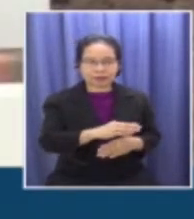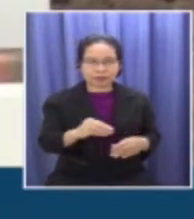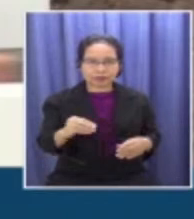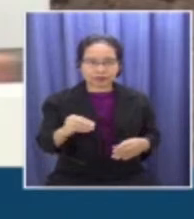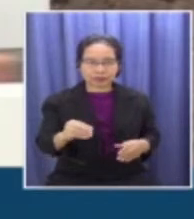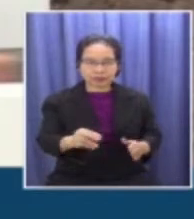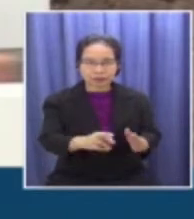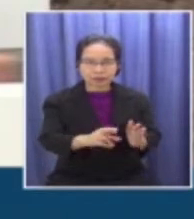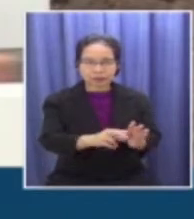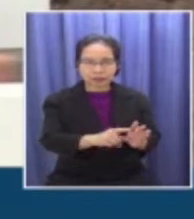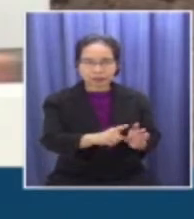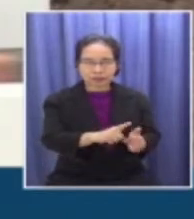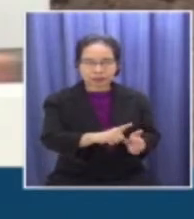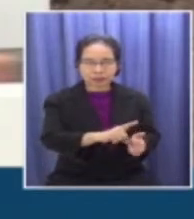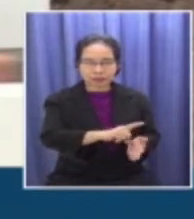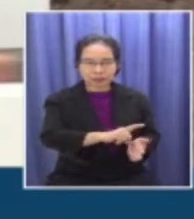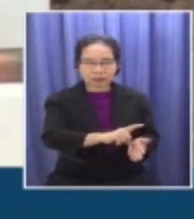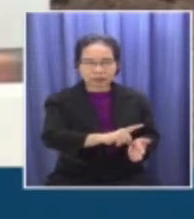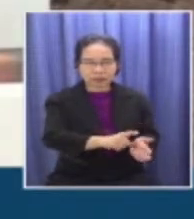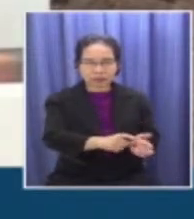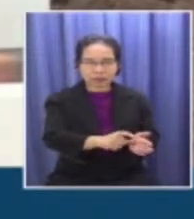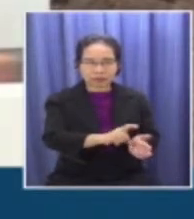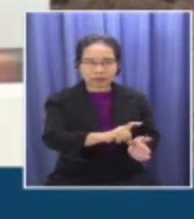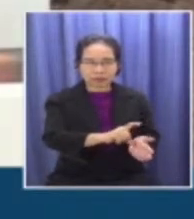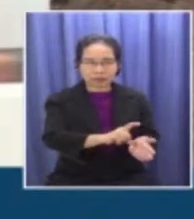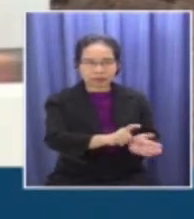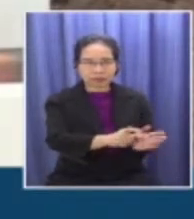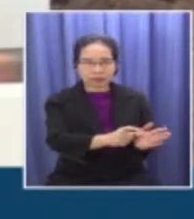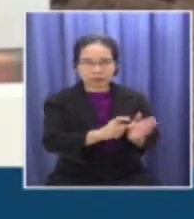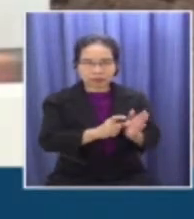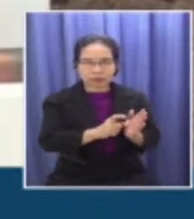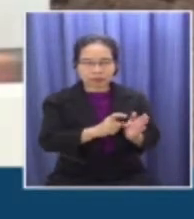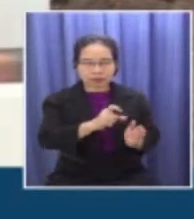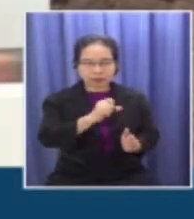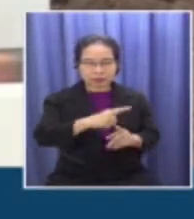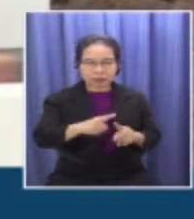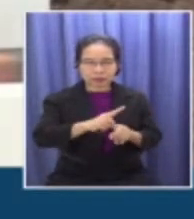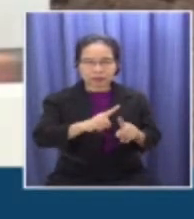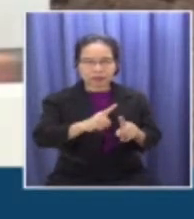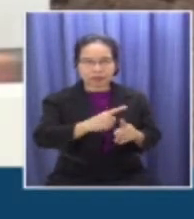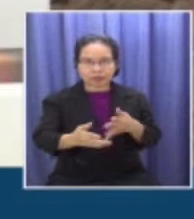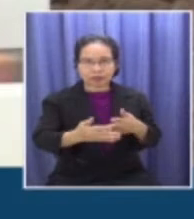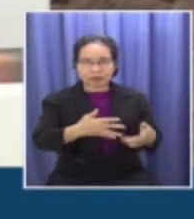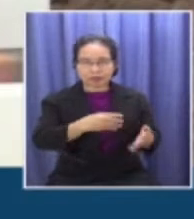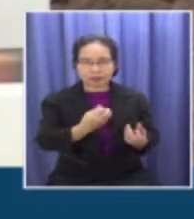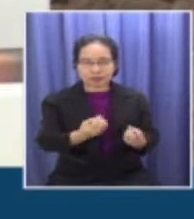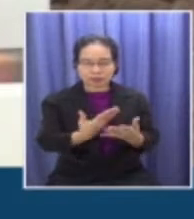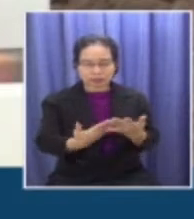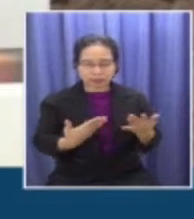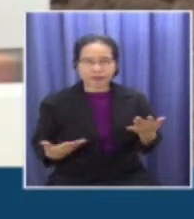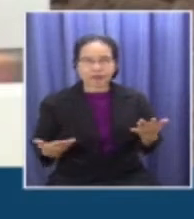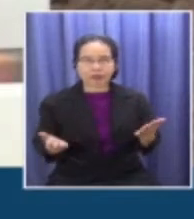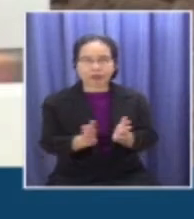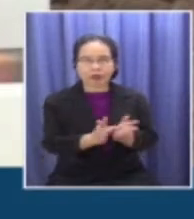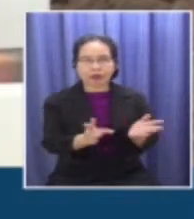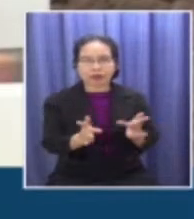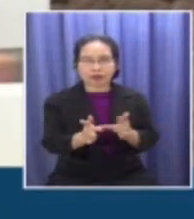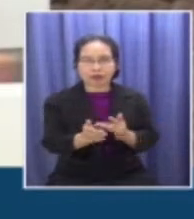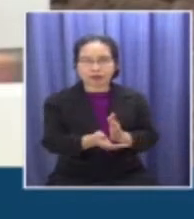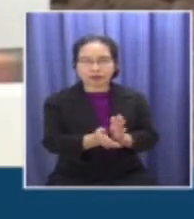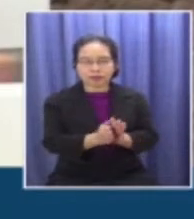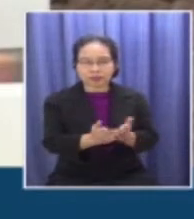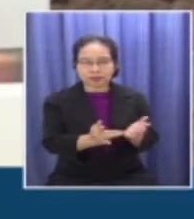conducting from the queries of our brethren regarding many things in the